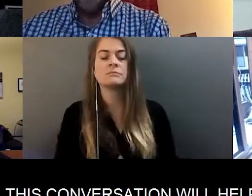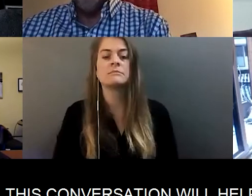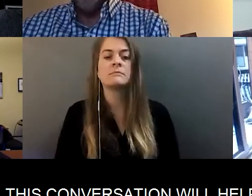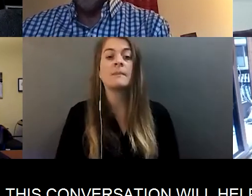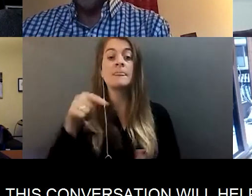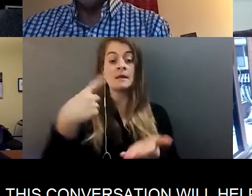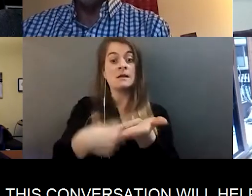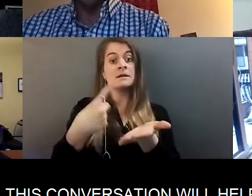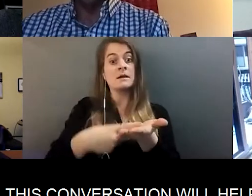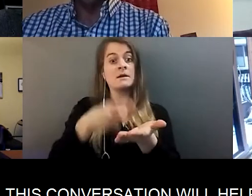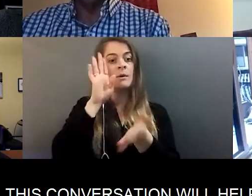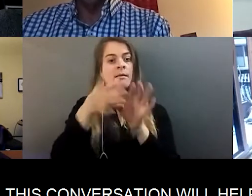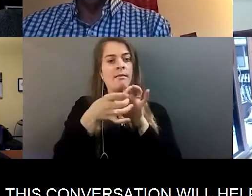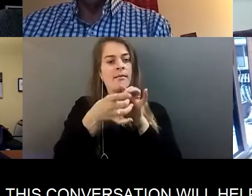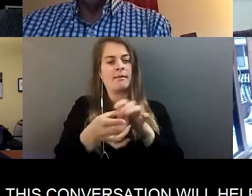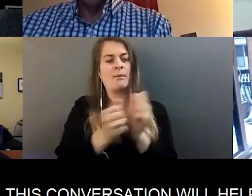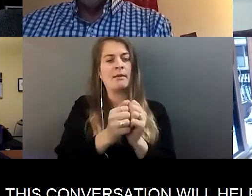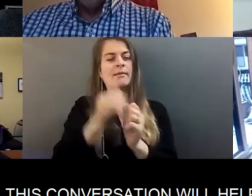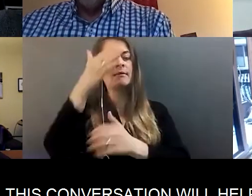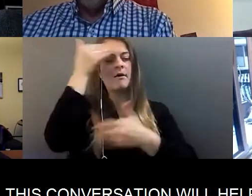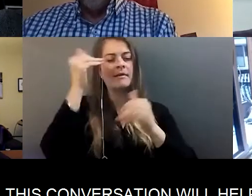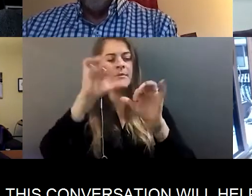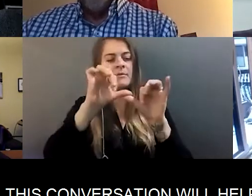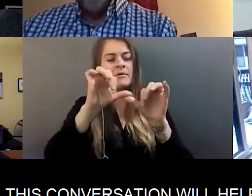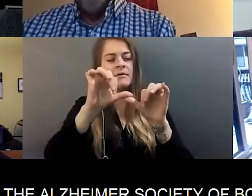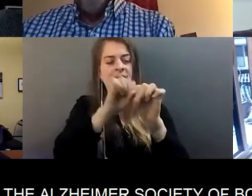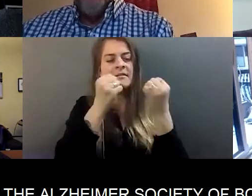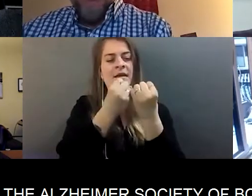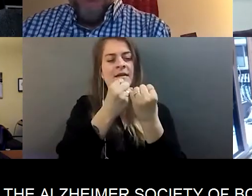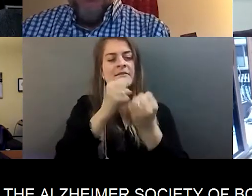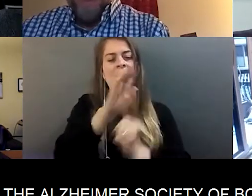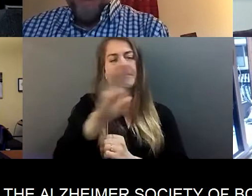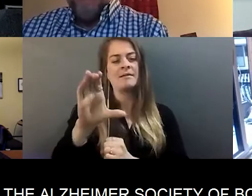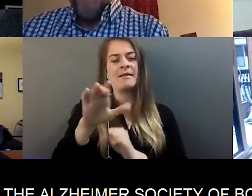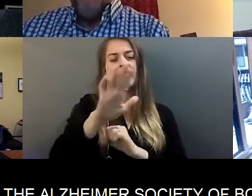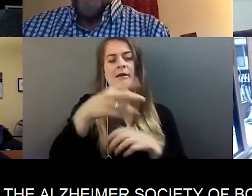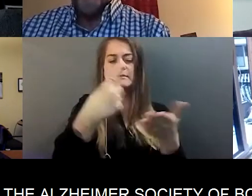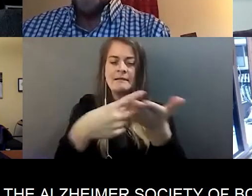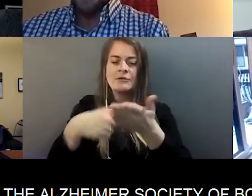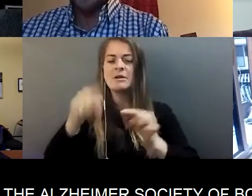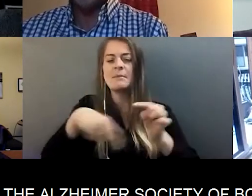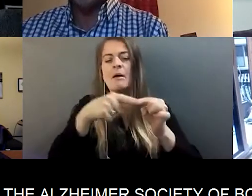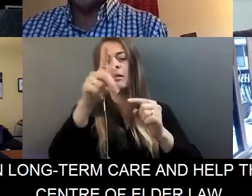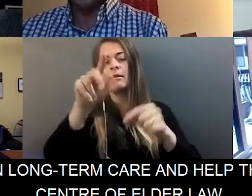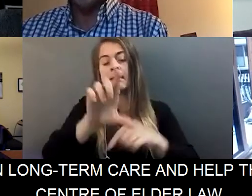help inform the Alzheimer Society of BC's position on long-term care and will help